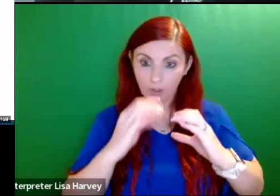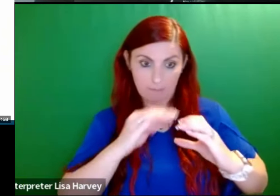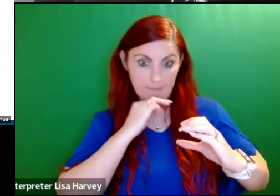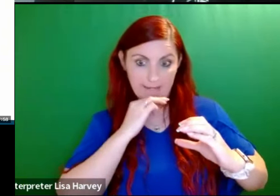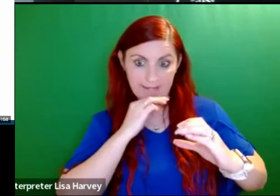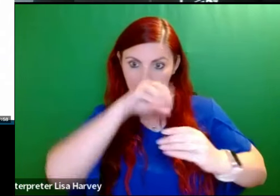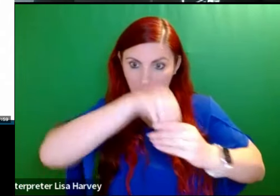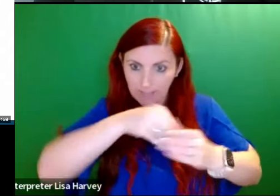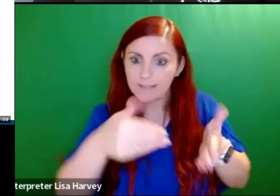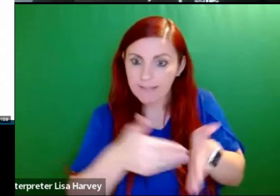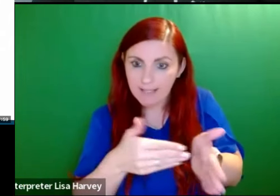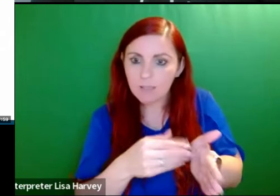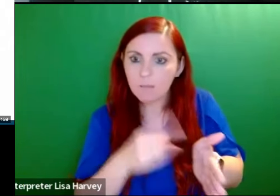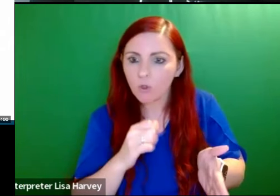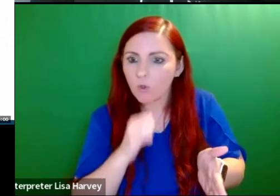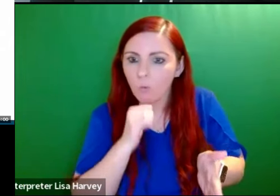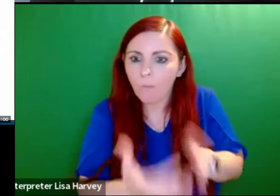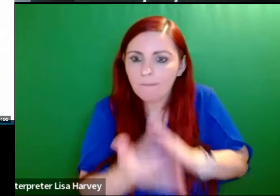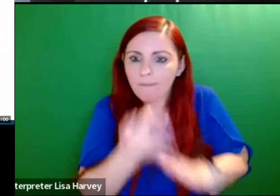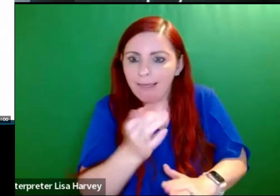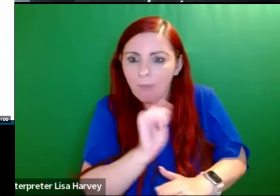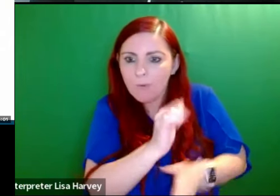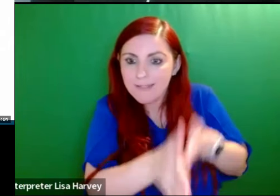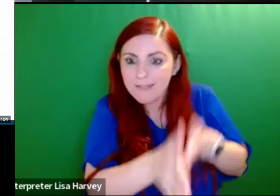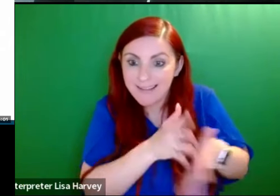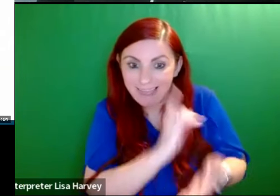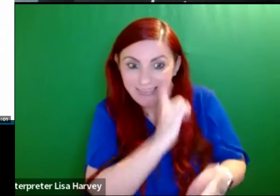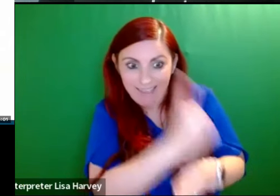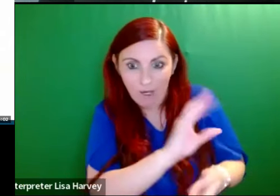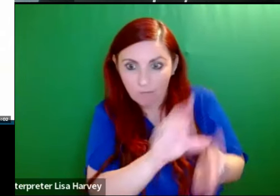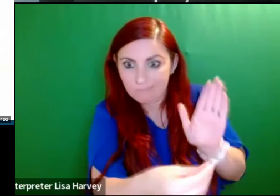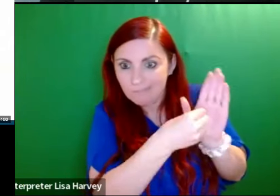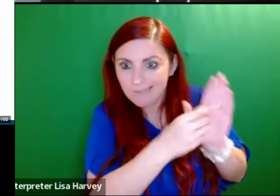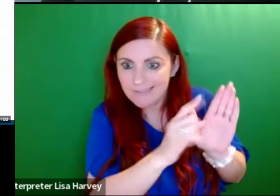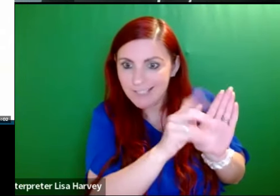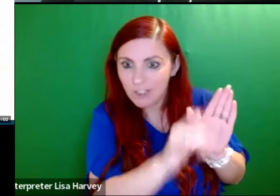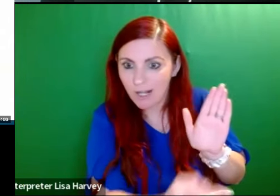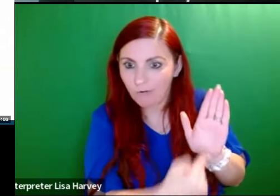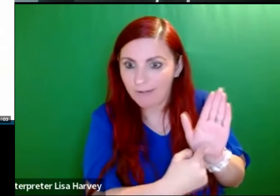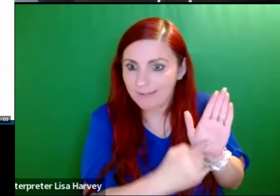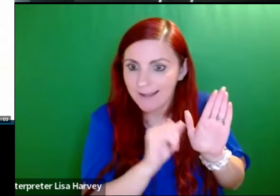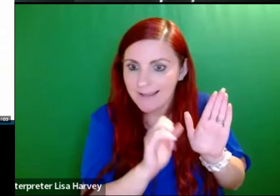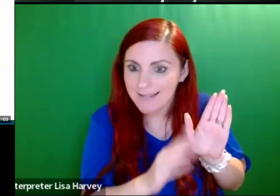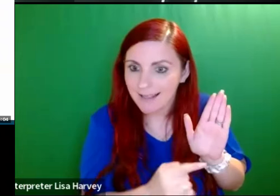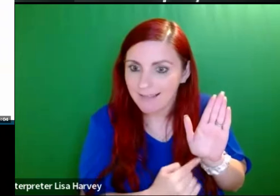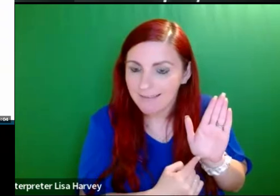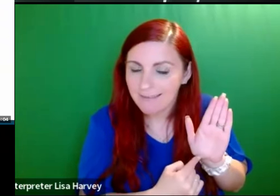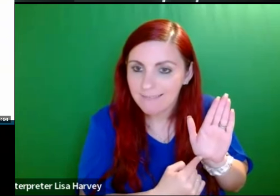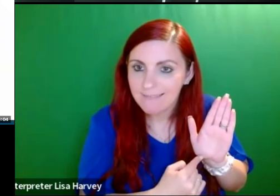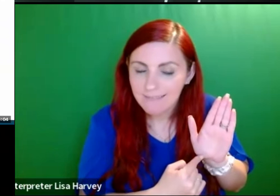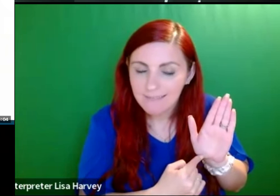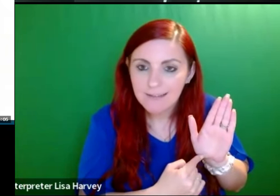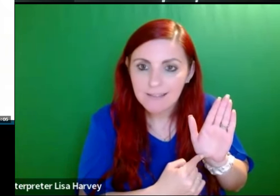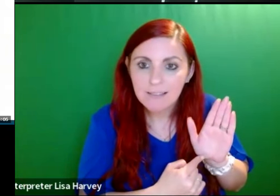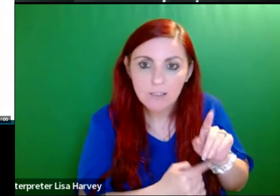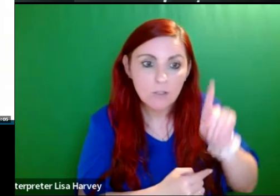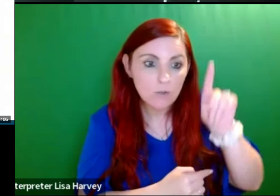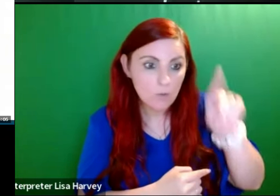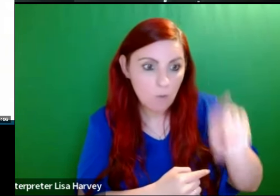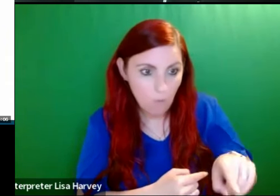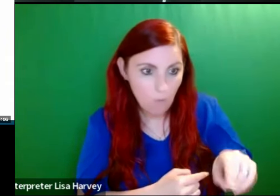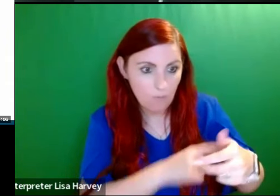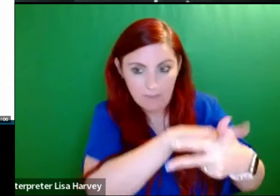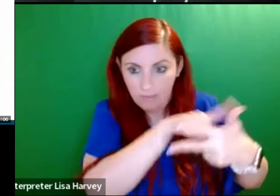that you would find in a sign language dictionary or a sign language dictionary. So now that I've defined these